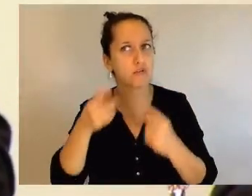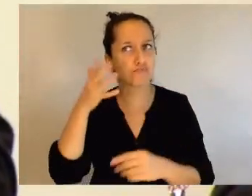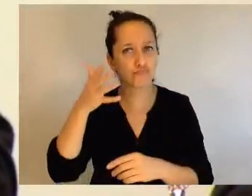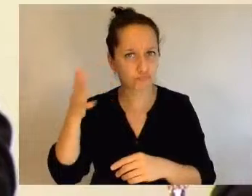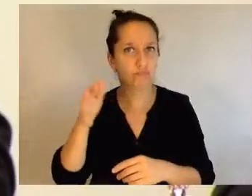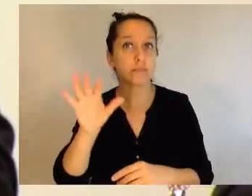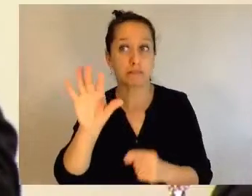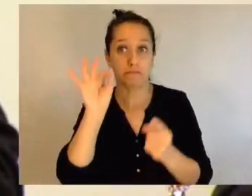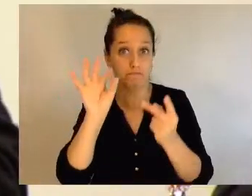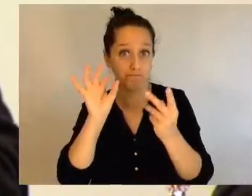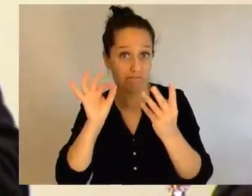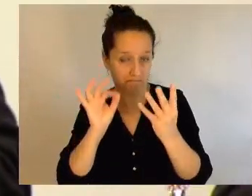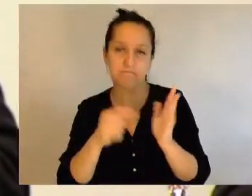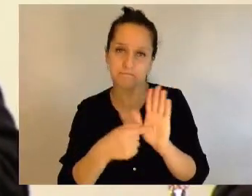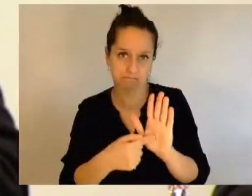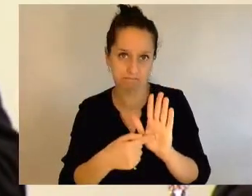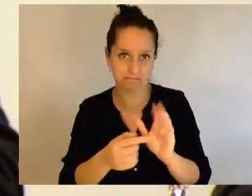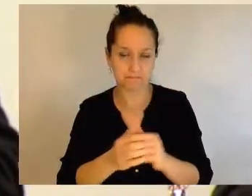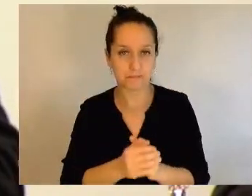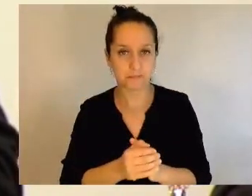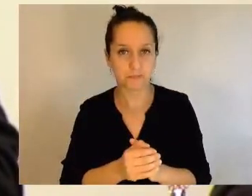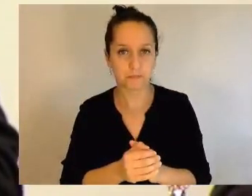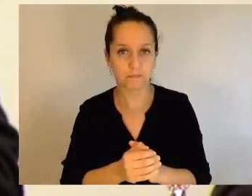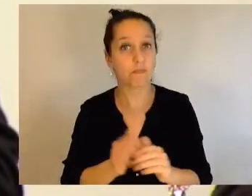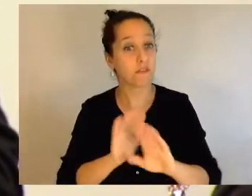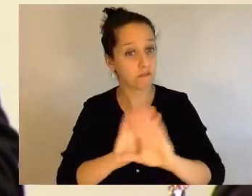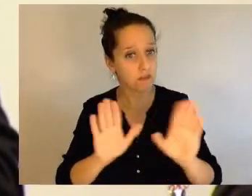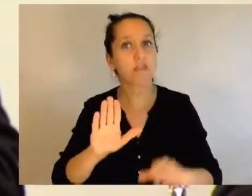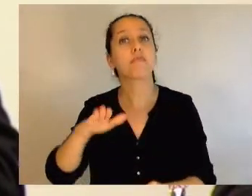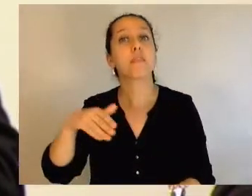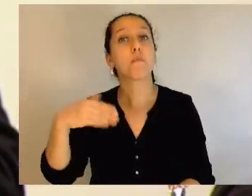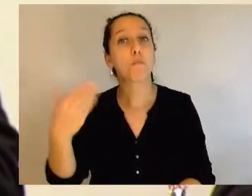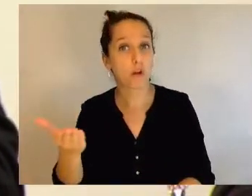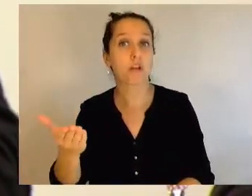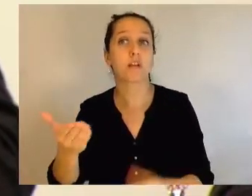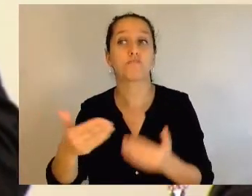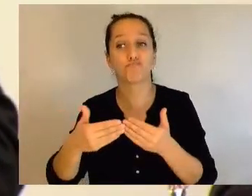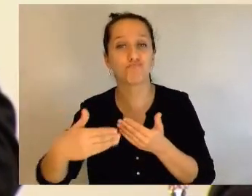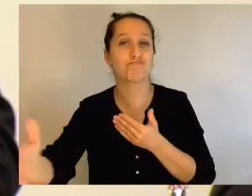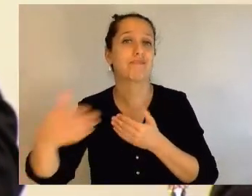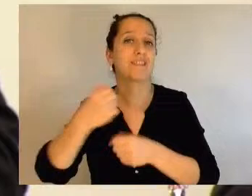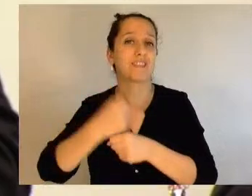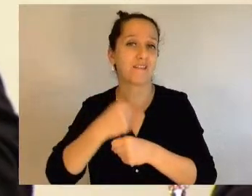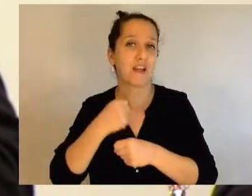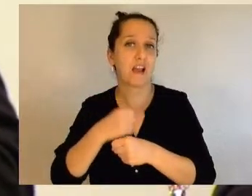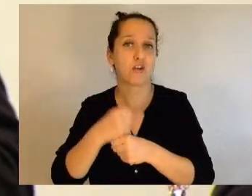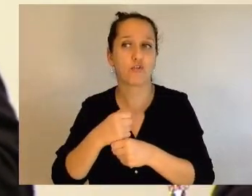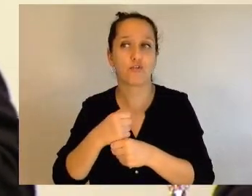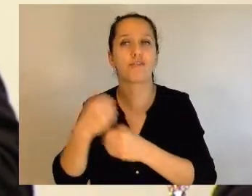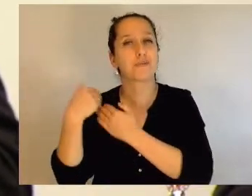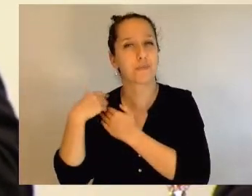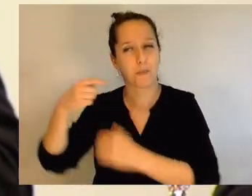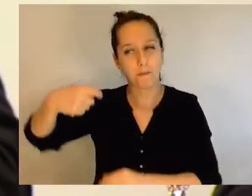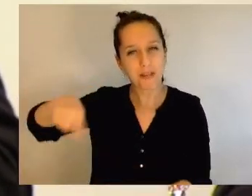be interesting to take on in the next period of work under the